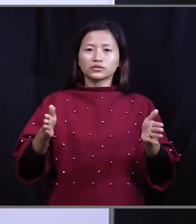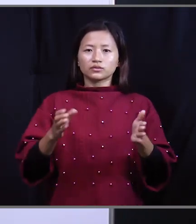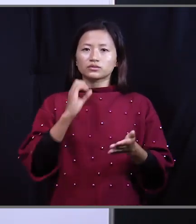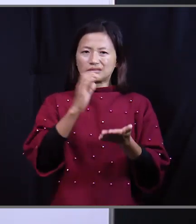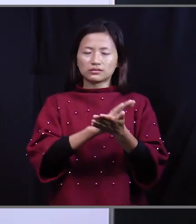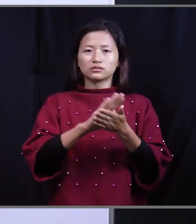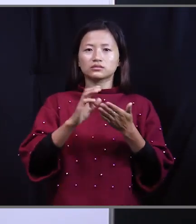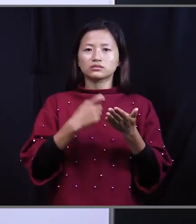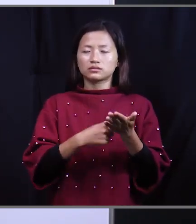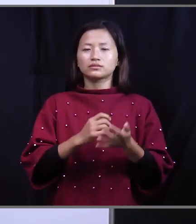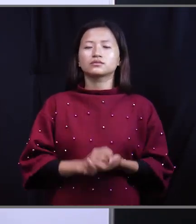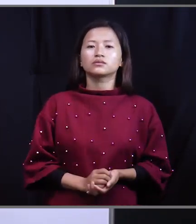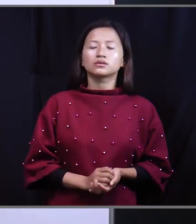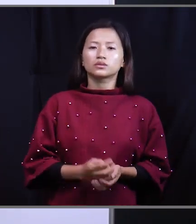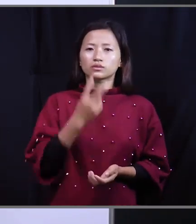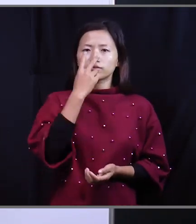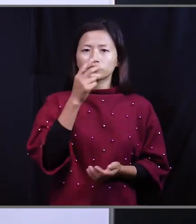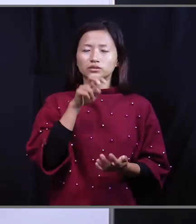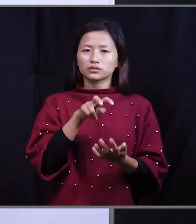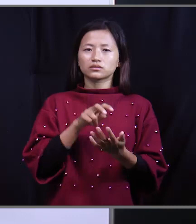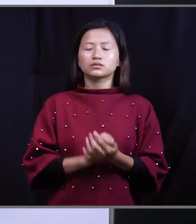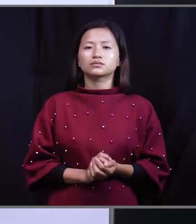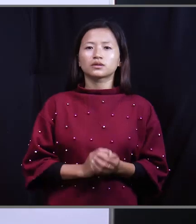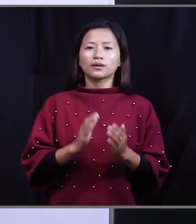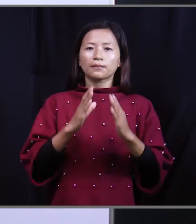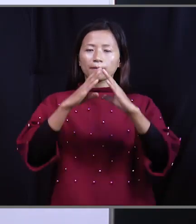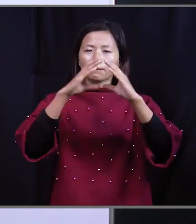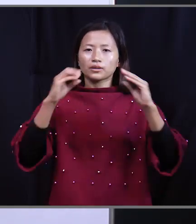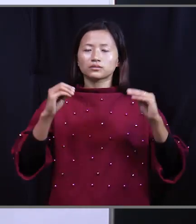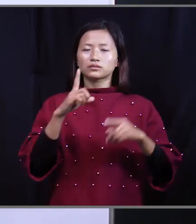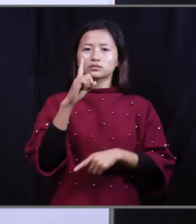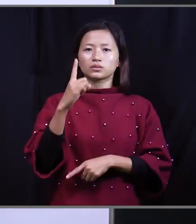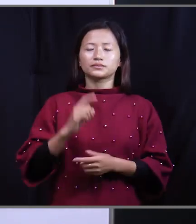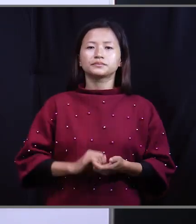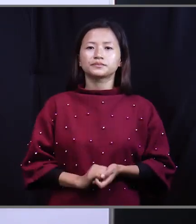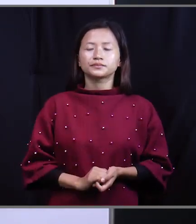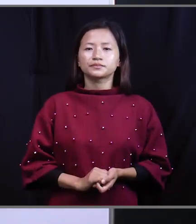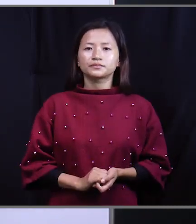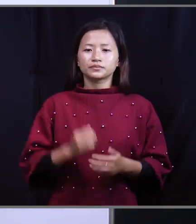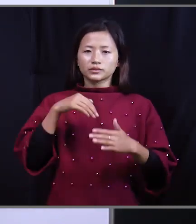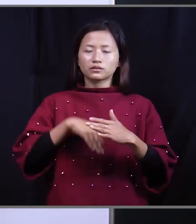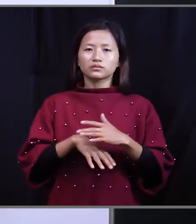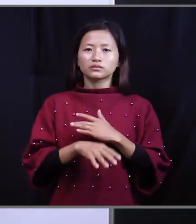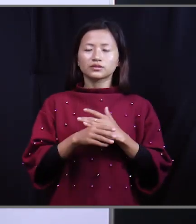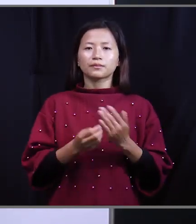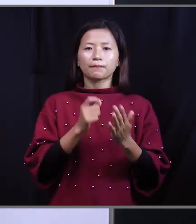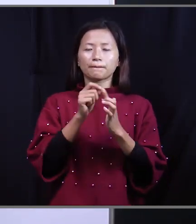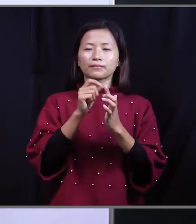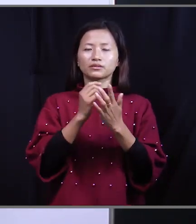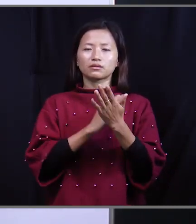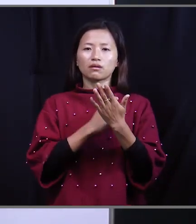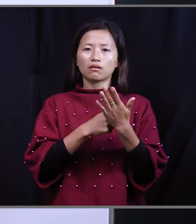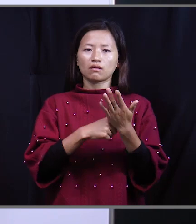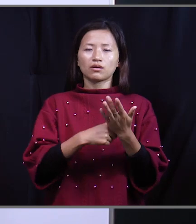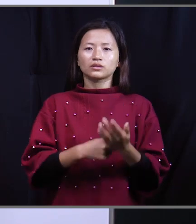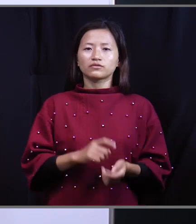chromosomes. So now we're going to focus on meiosis one. In meiosis one, under prophase, the first stage is